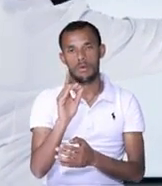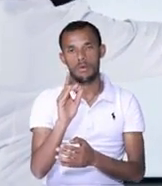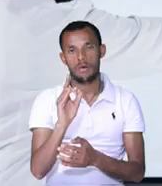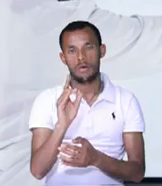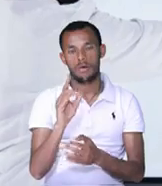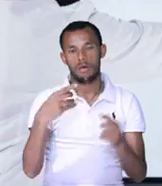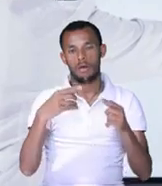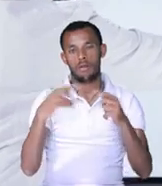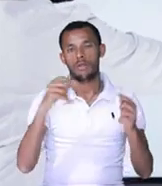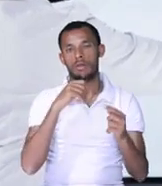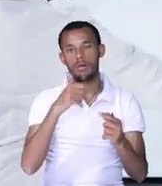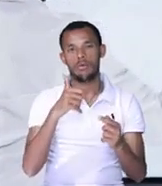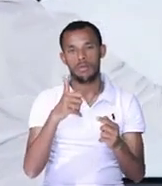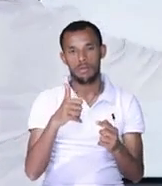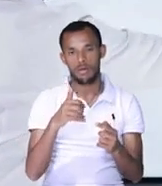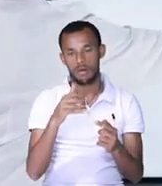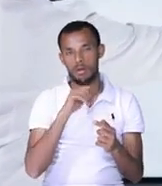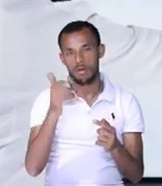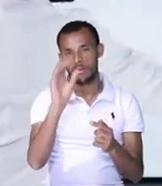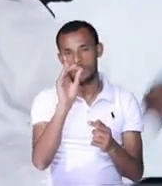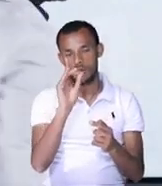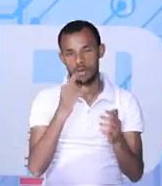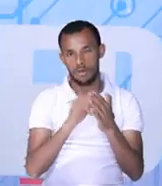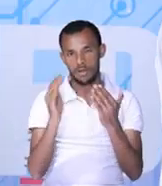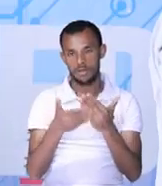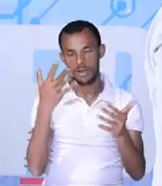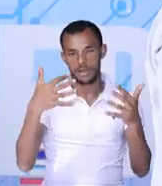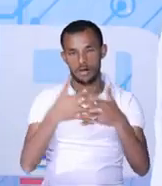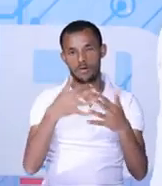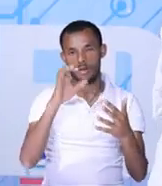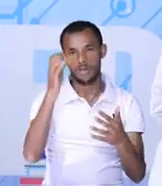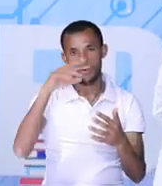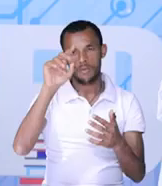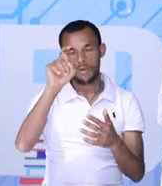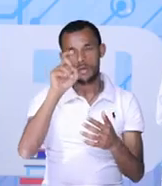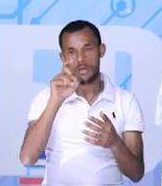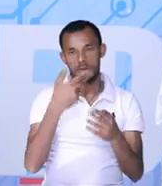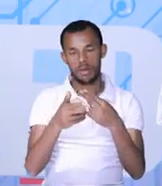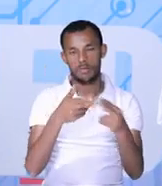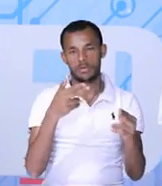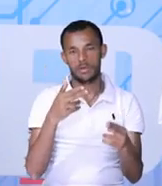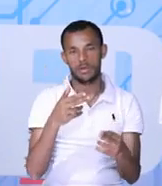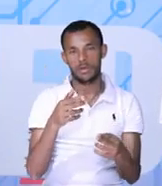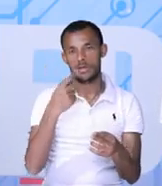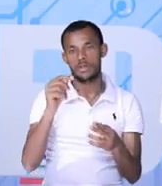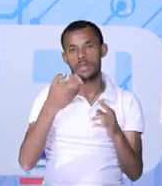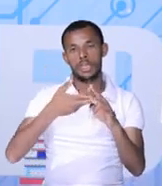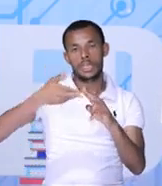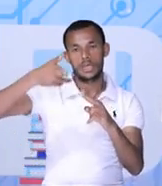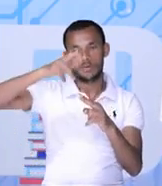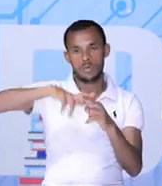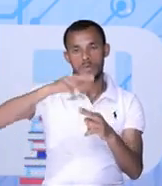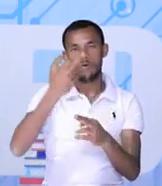That's the antiderivative of this expression. It is the integration of e raised to x itself times the reciprocal of